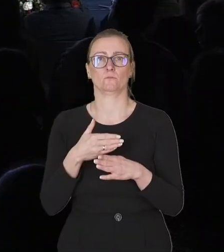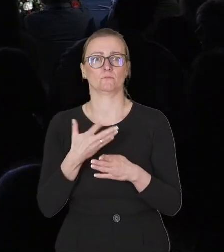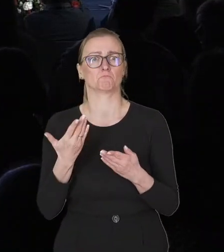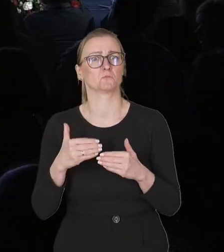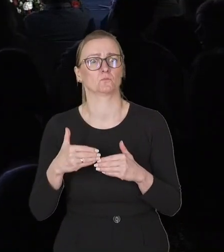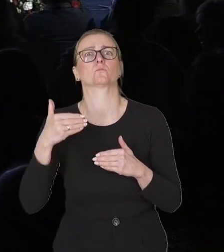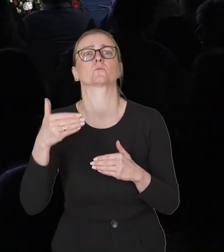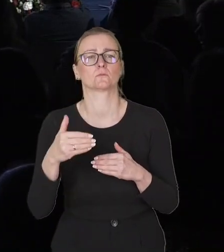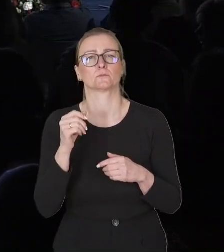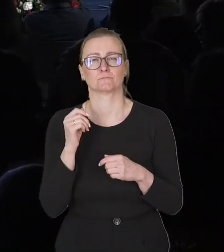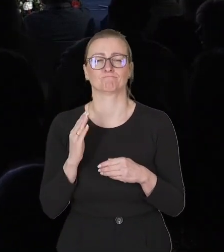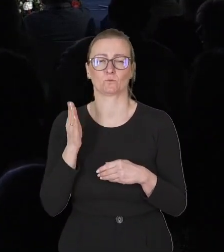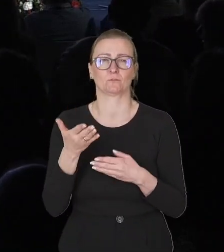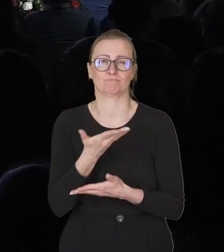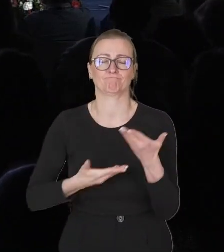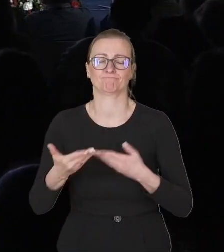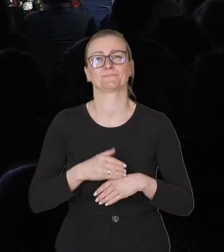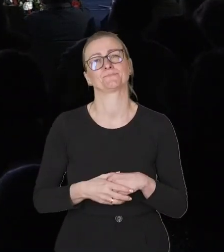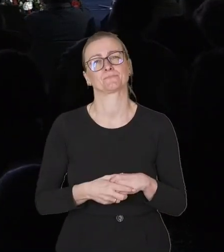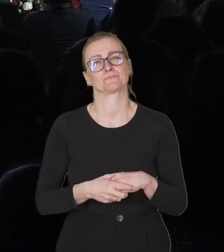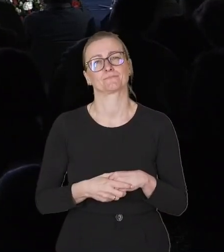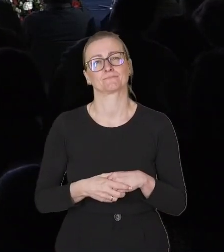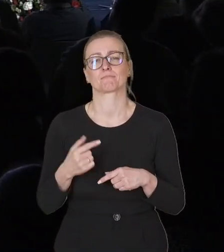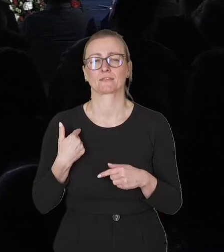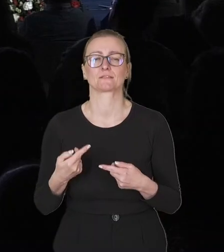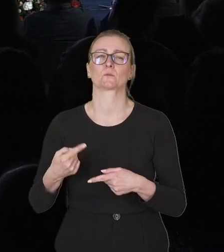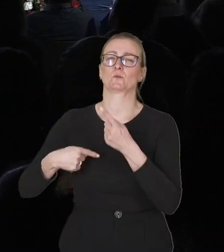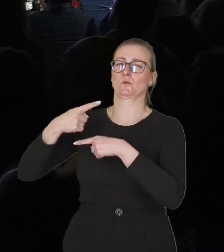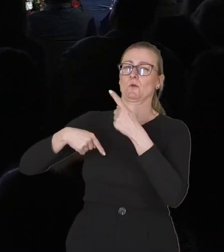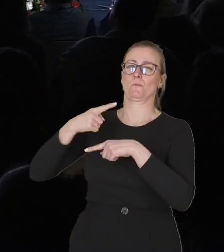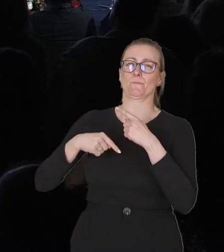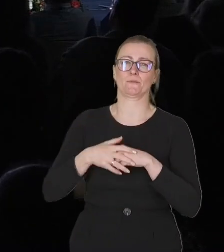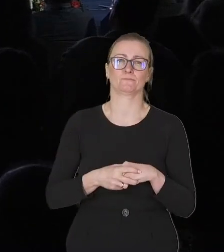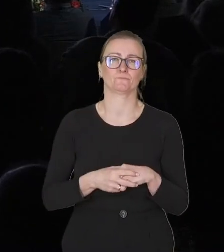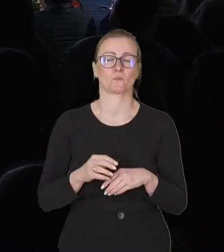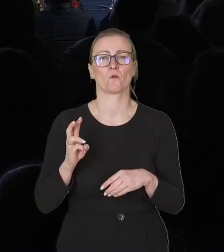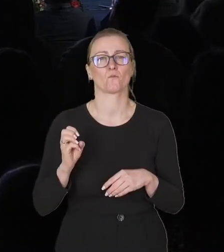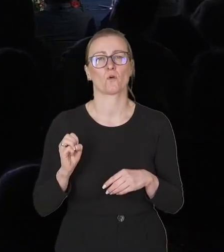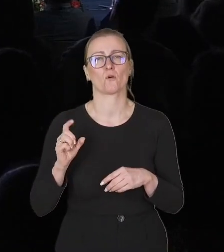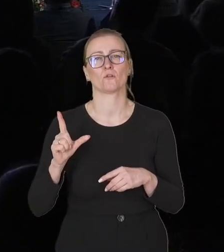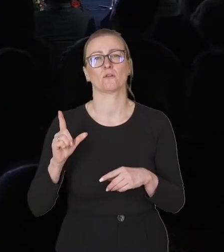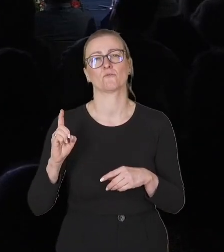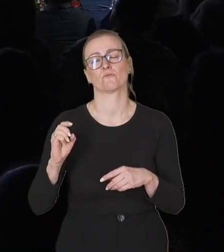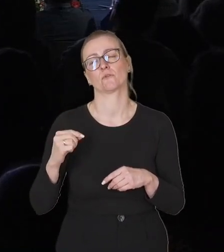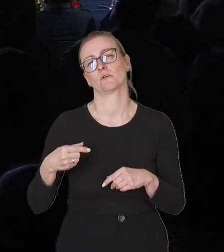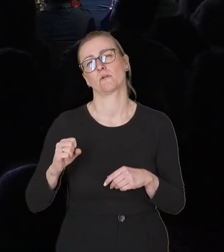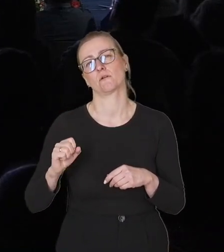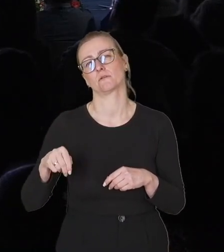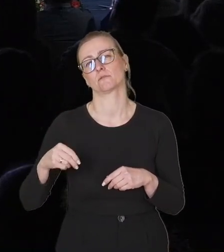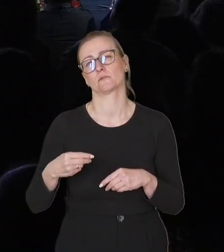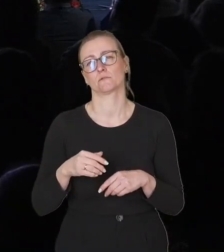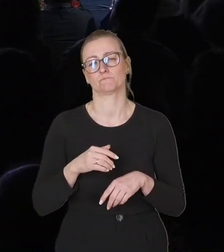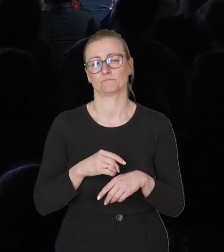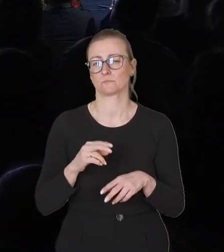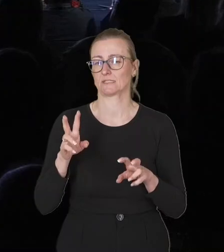really ask you to touch the sensitive issue, to touch the sensitive part of the European paradigm. Military